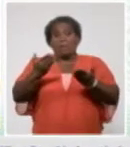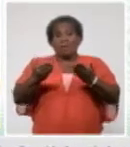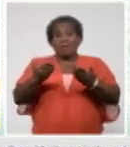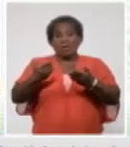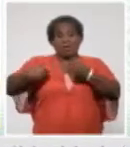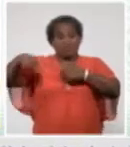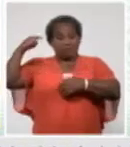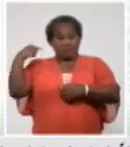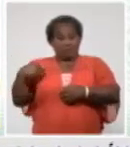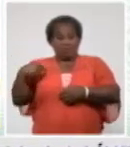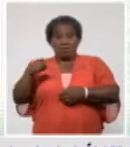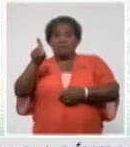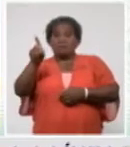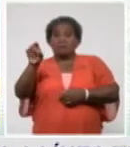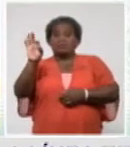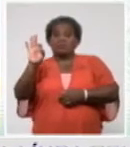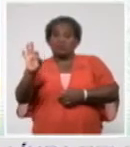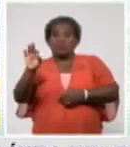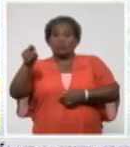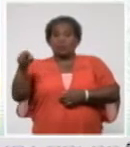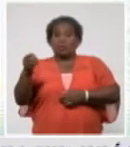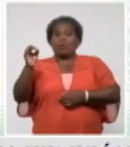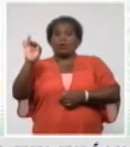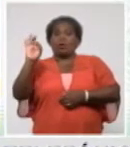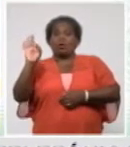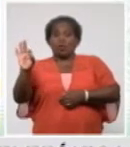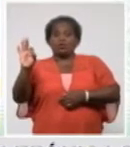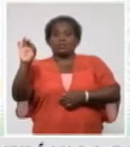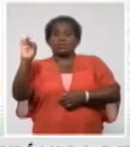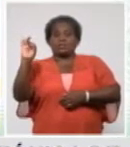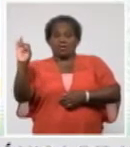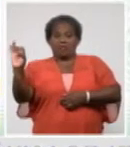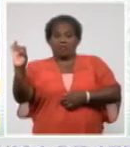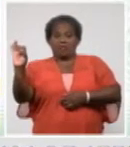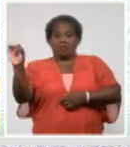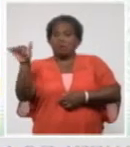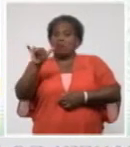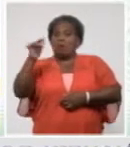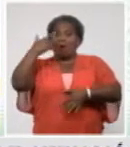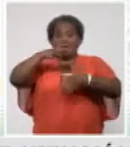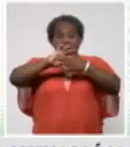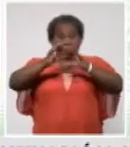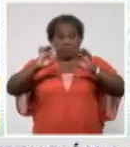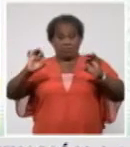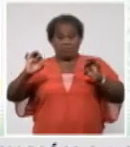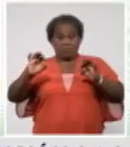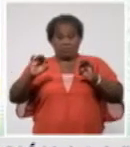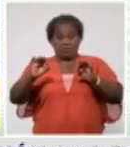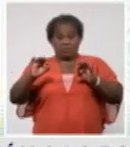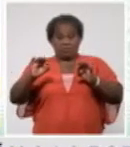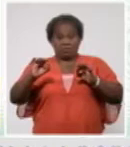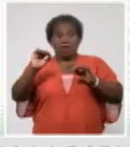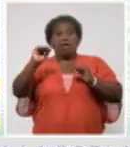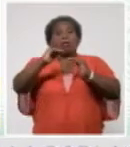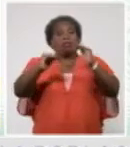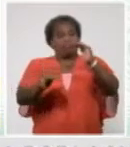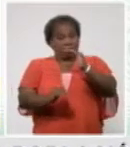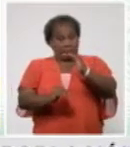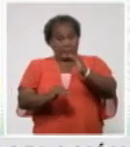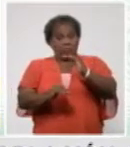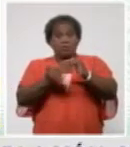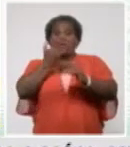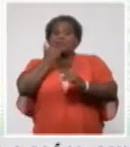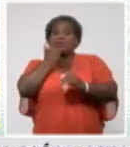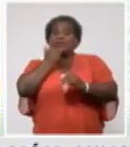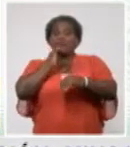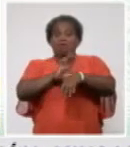with 0.78. Cienfuegos with 0.49 and Holguín 0.2 remain